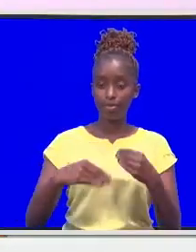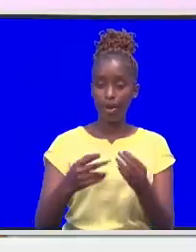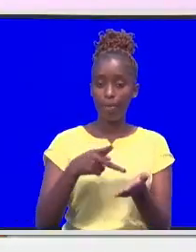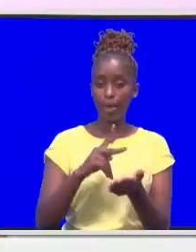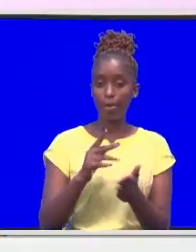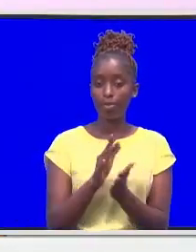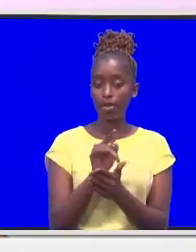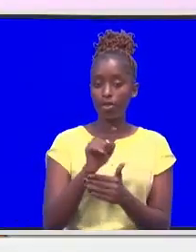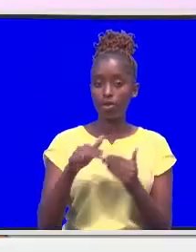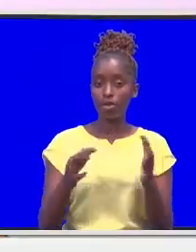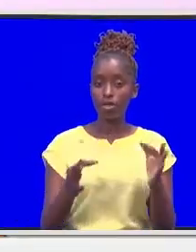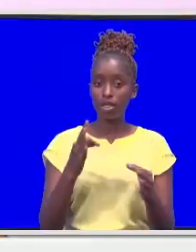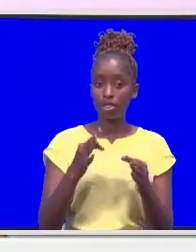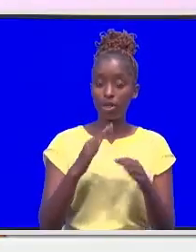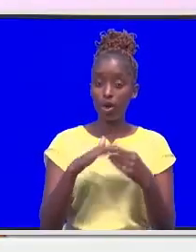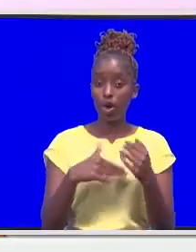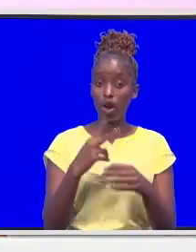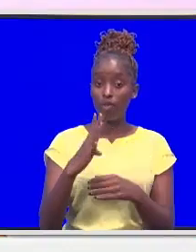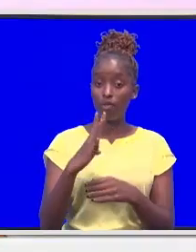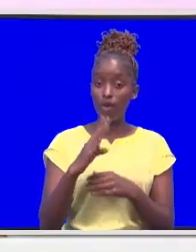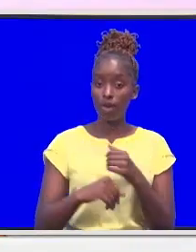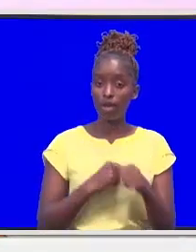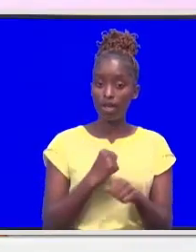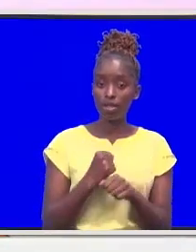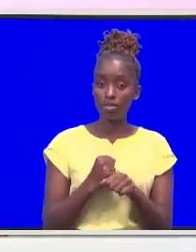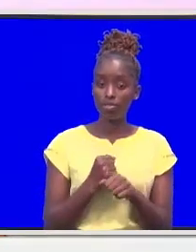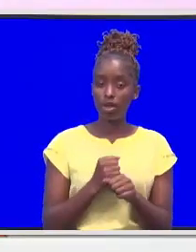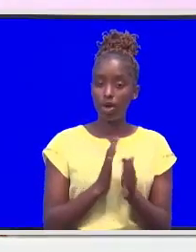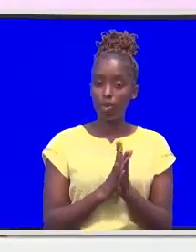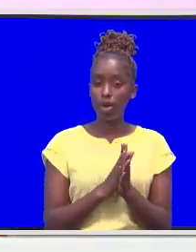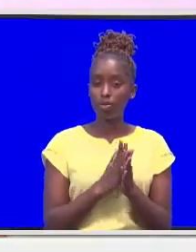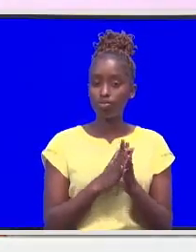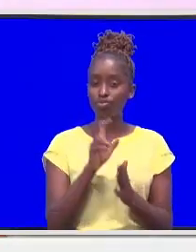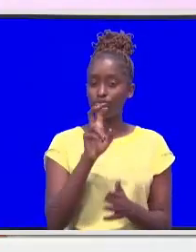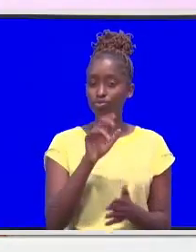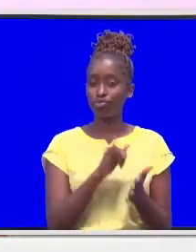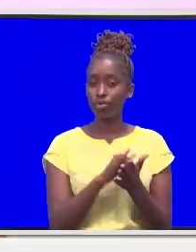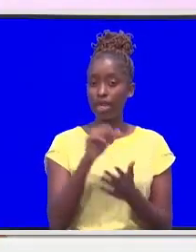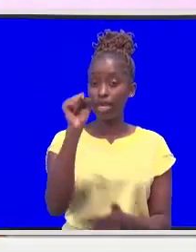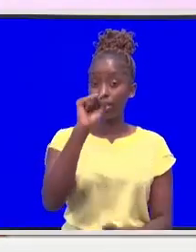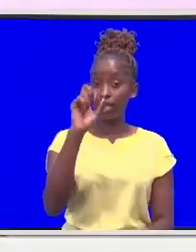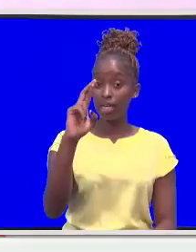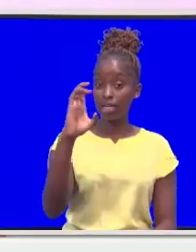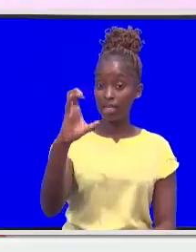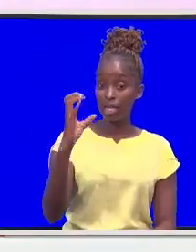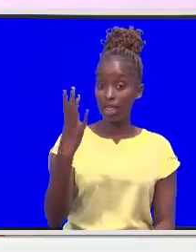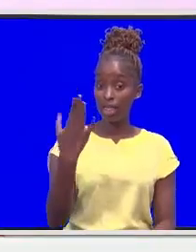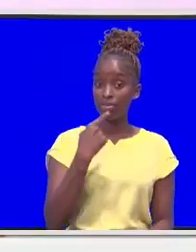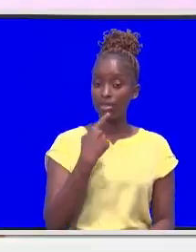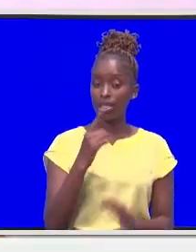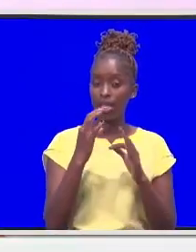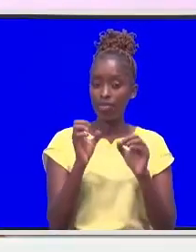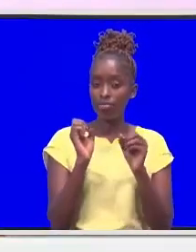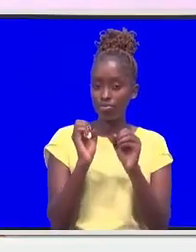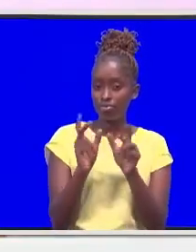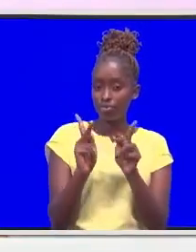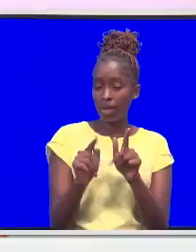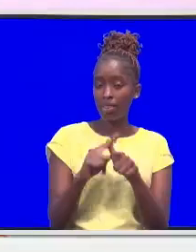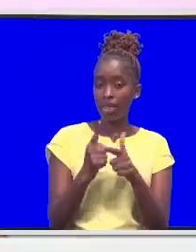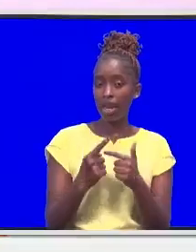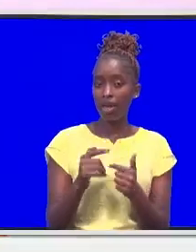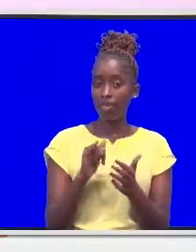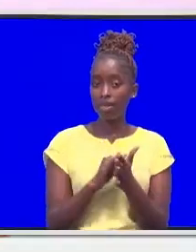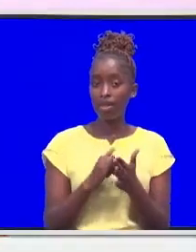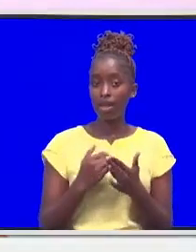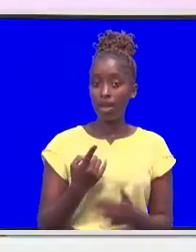judges every 4 years, overlooking the SRC. Now, the Commission says if okayed, the net effect of the decision is that you and